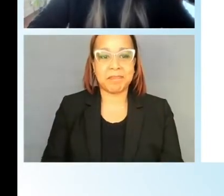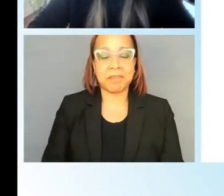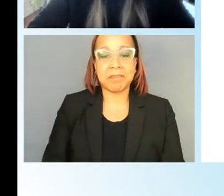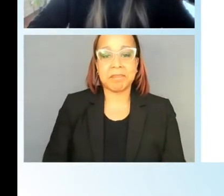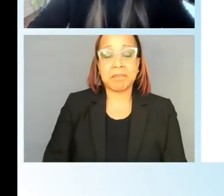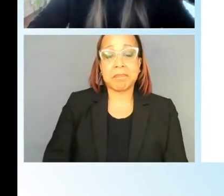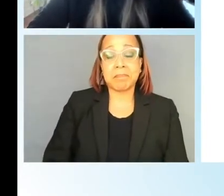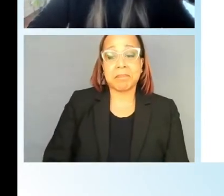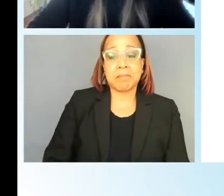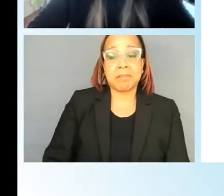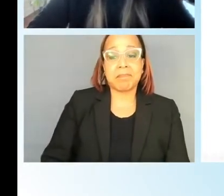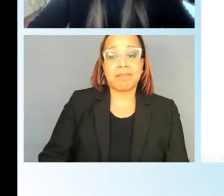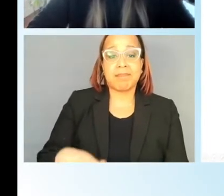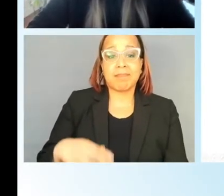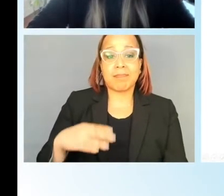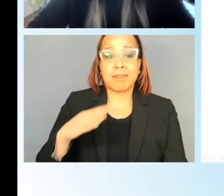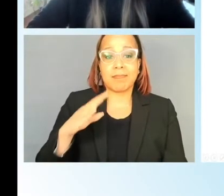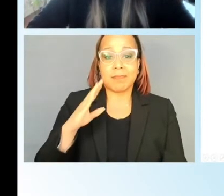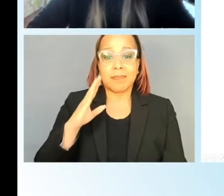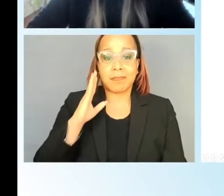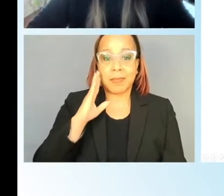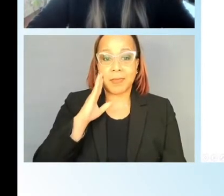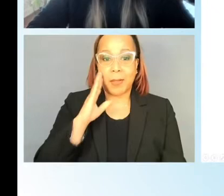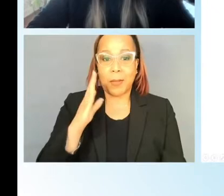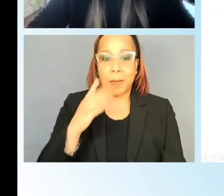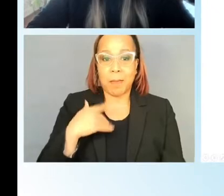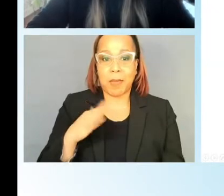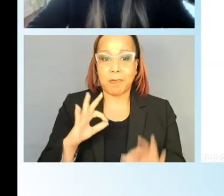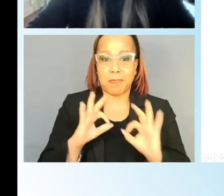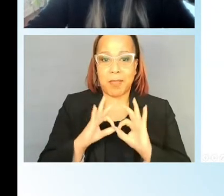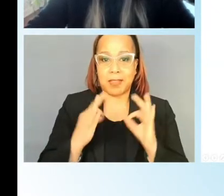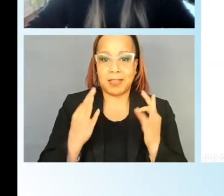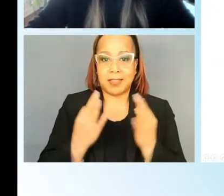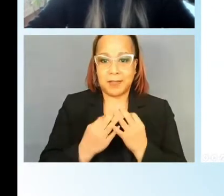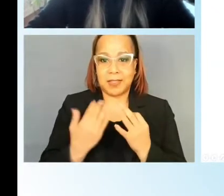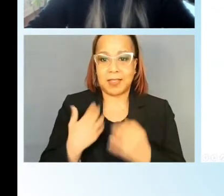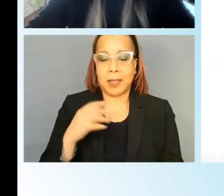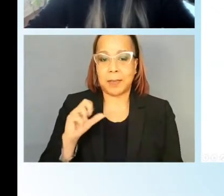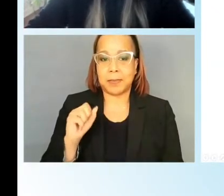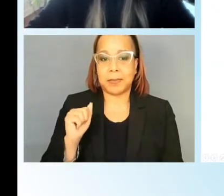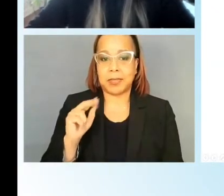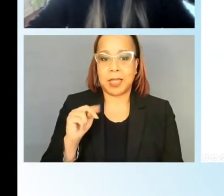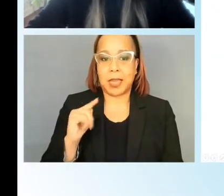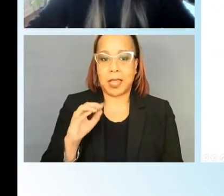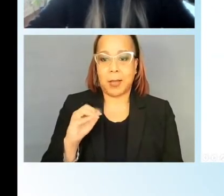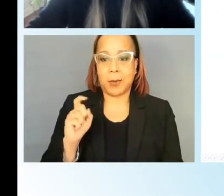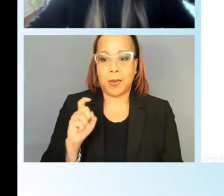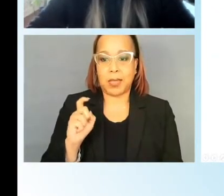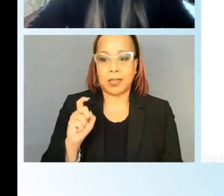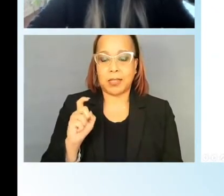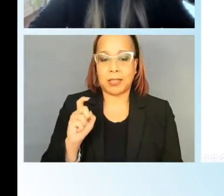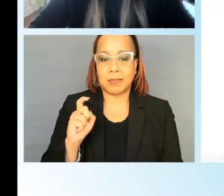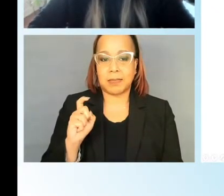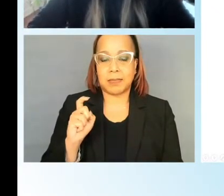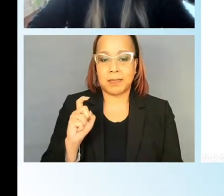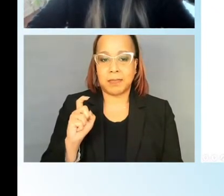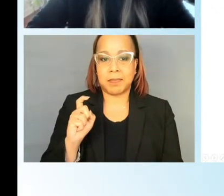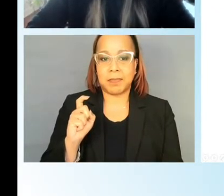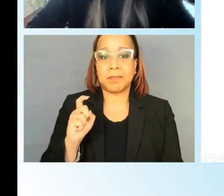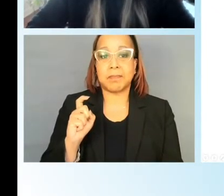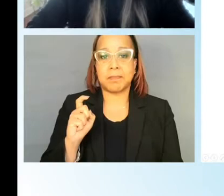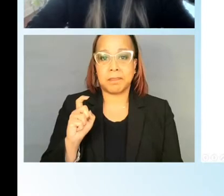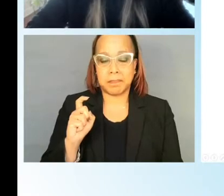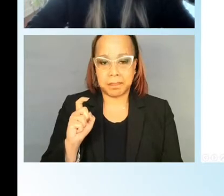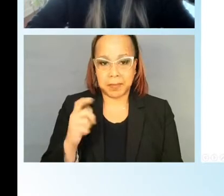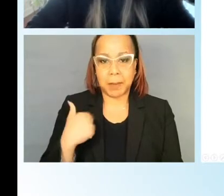relatives. I'm Santiago X. I am a citizen of the Kosati Nation of Louisiana, a member